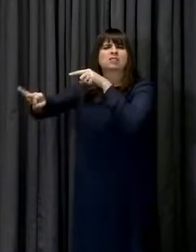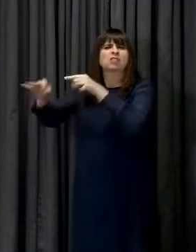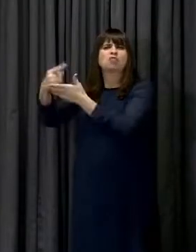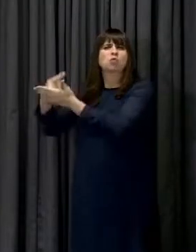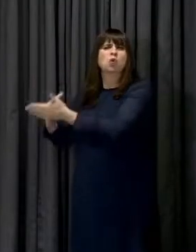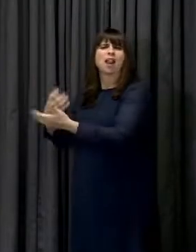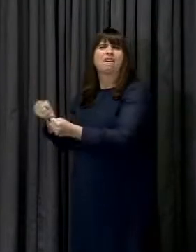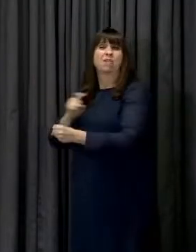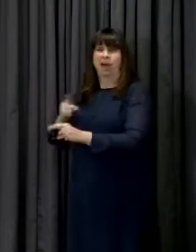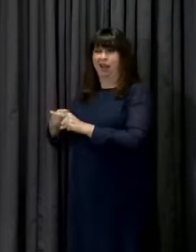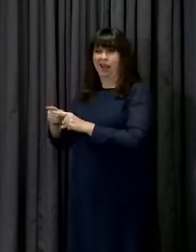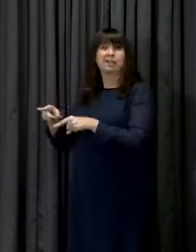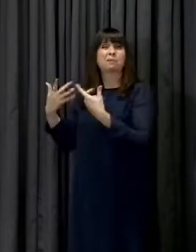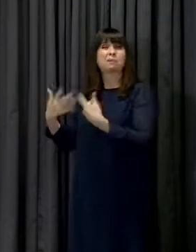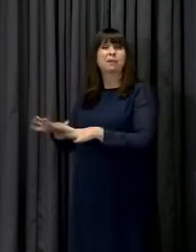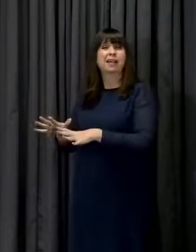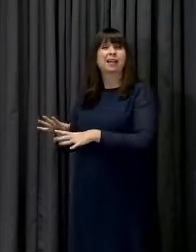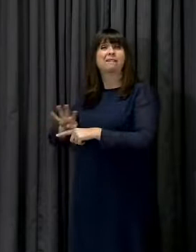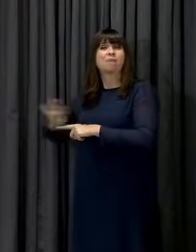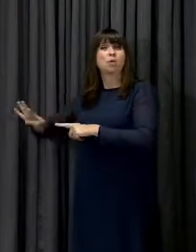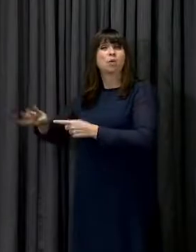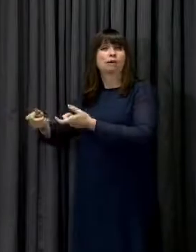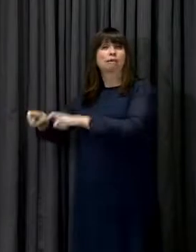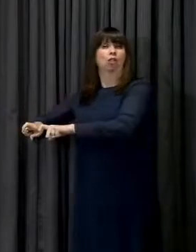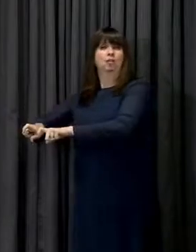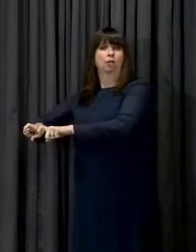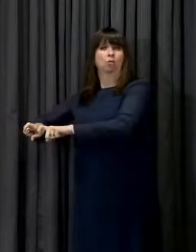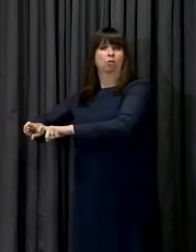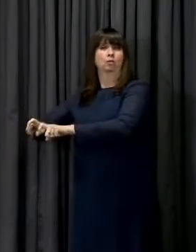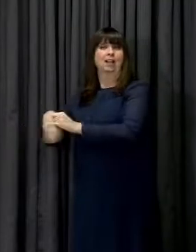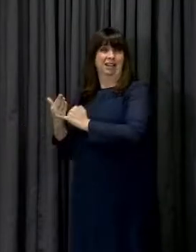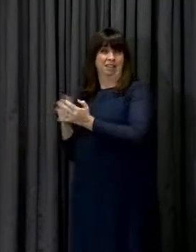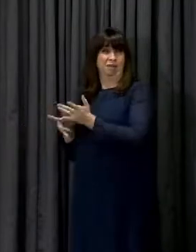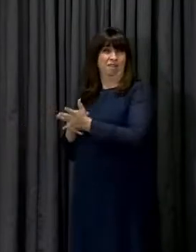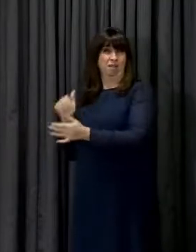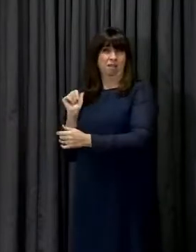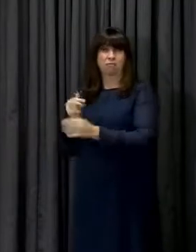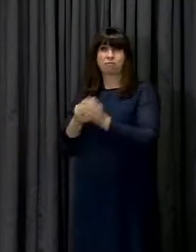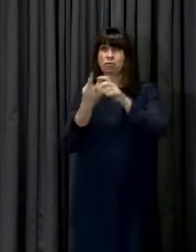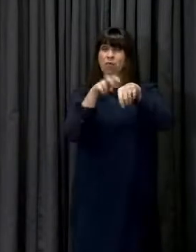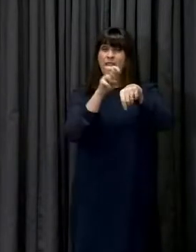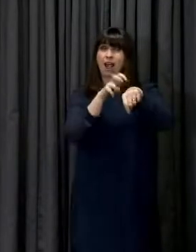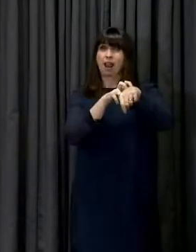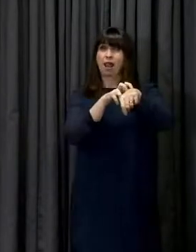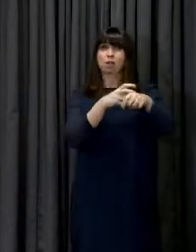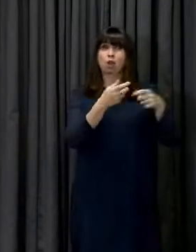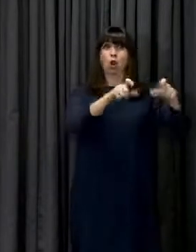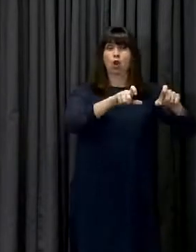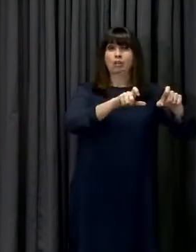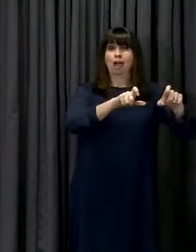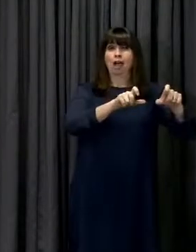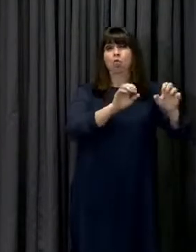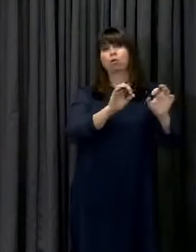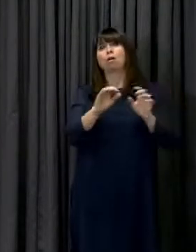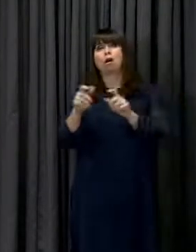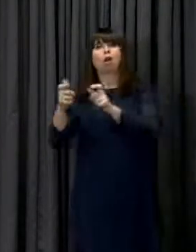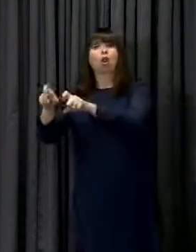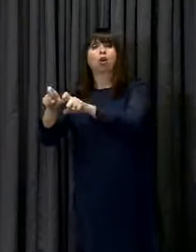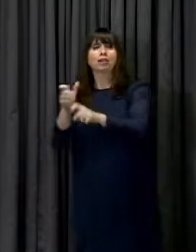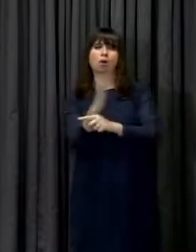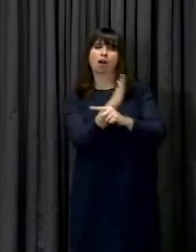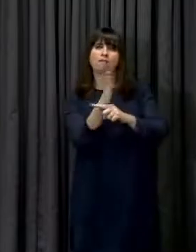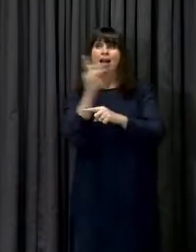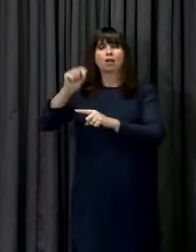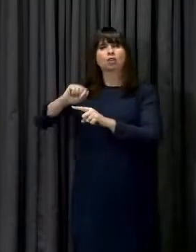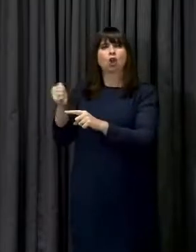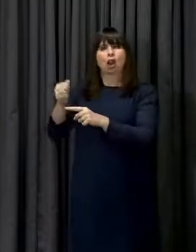England was still within its 4-week lockdown. Northern Ireland was between lockdowns, and Scotland was tightening